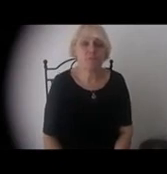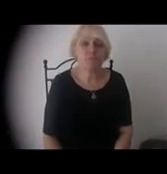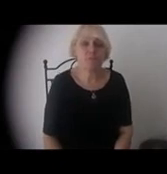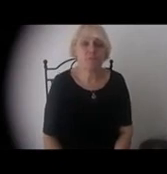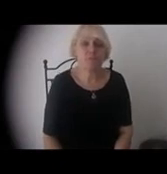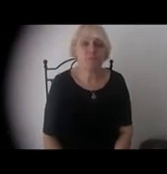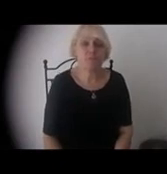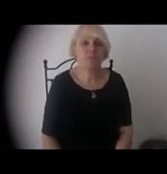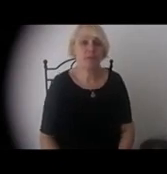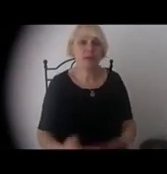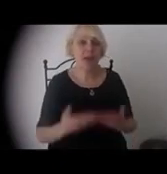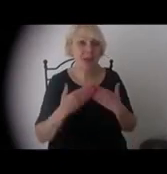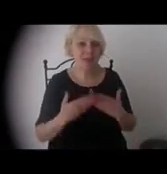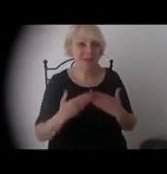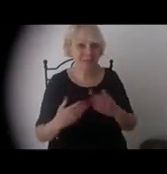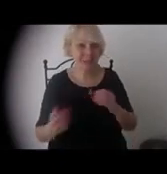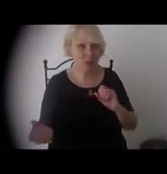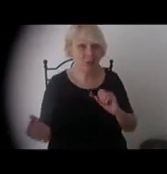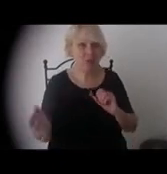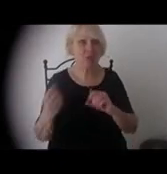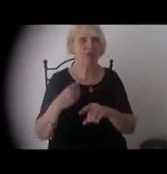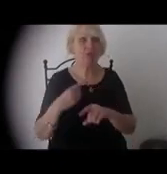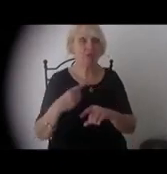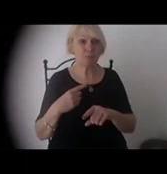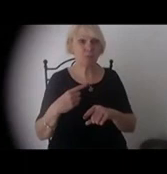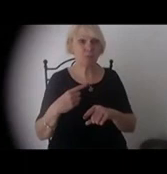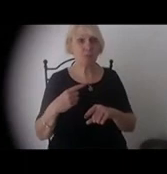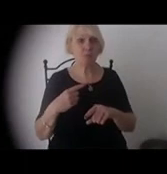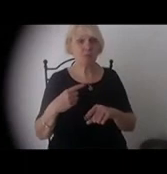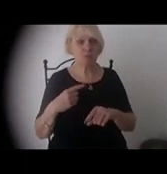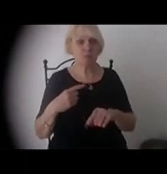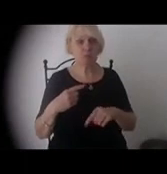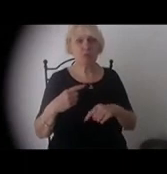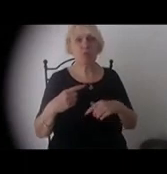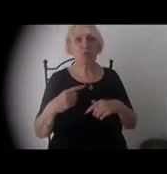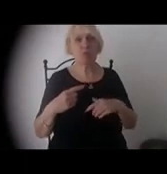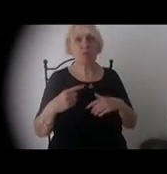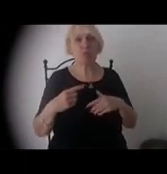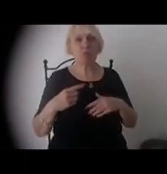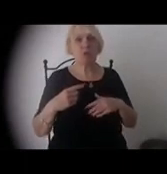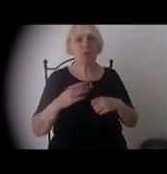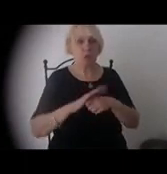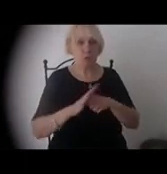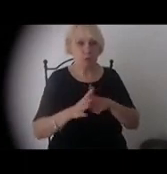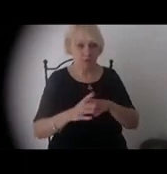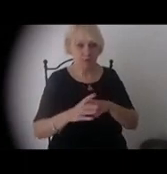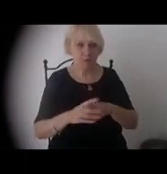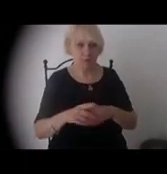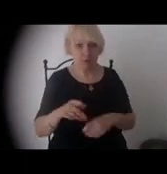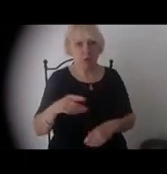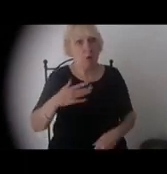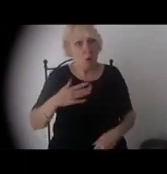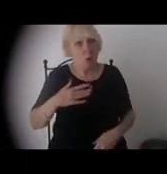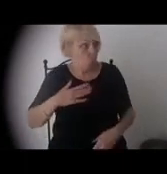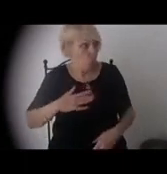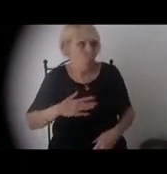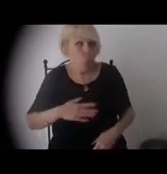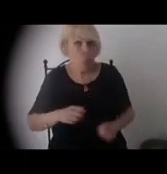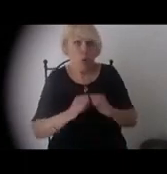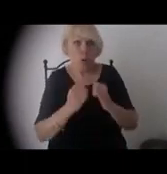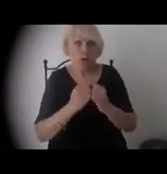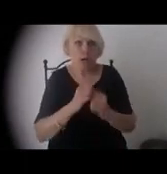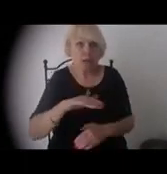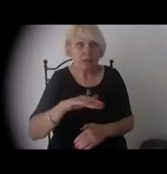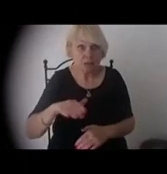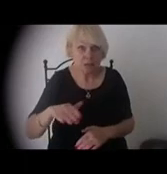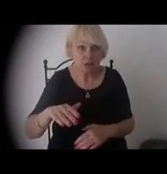is now a response that we've been trying to instill in our children. We want our children to be afraid of catching coronavirus, and for some of our children we've done a